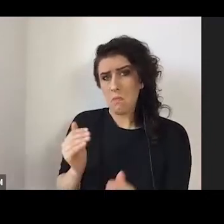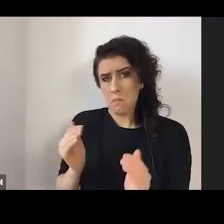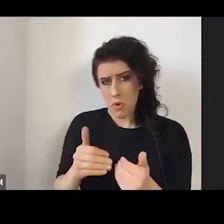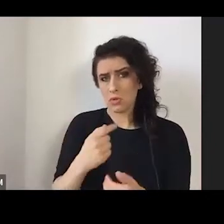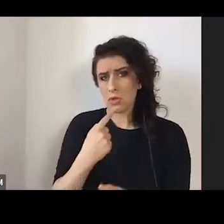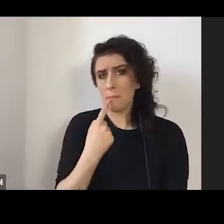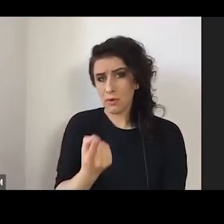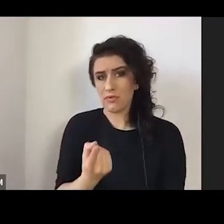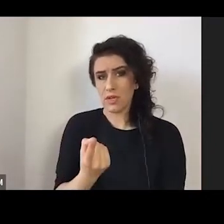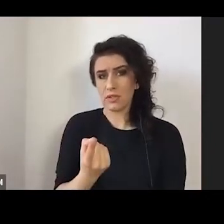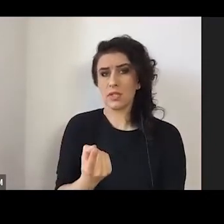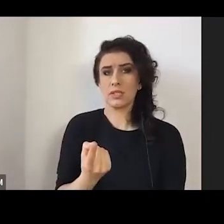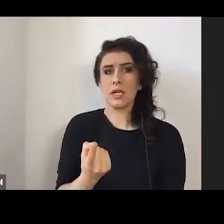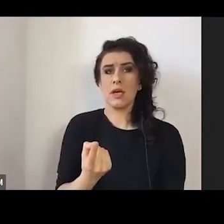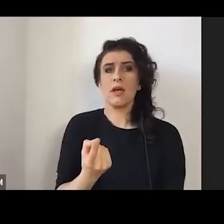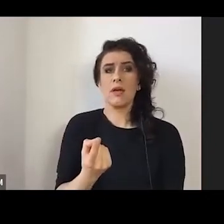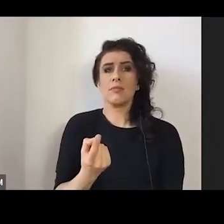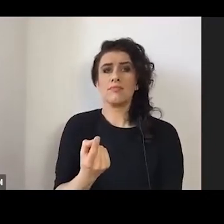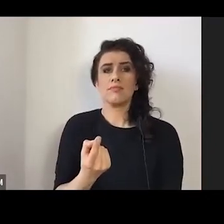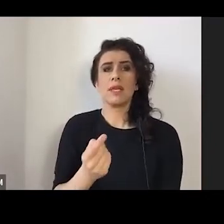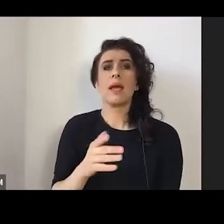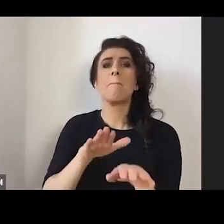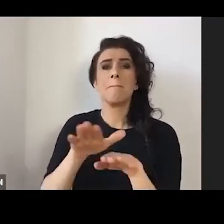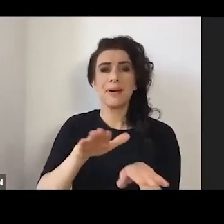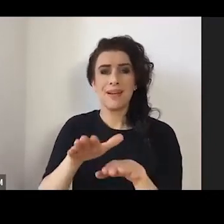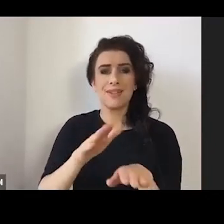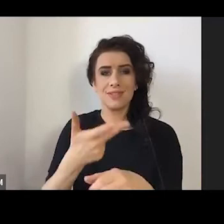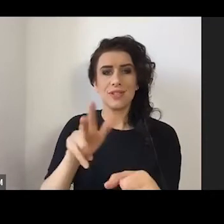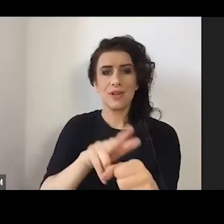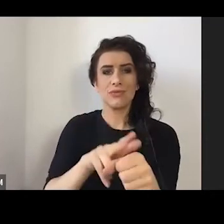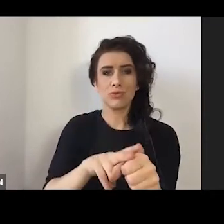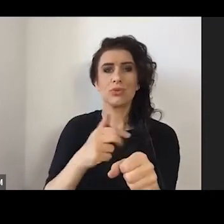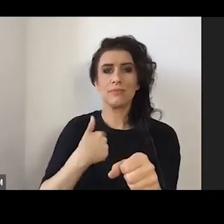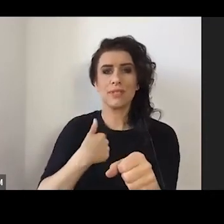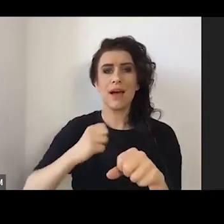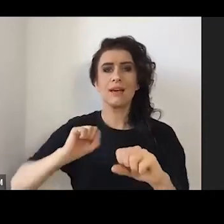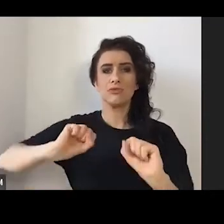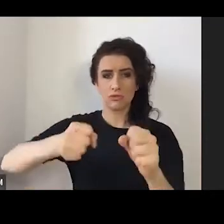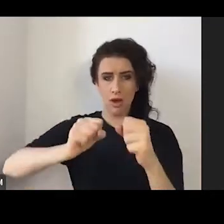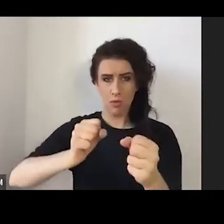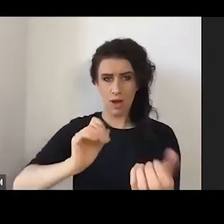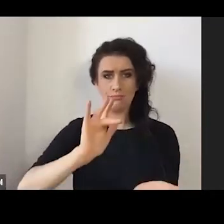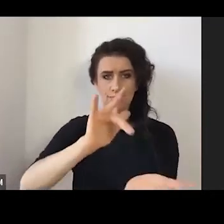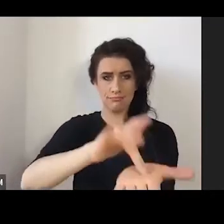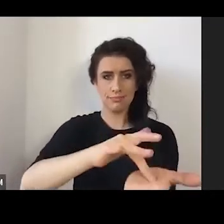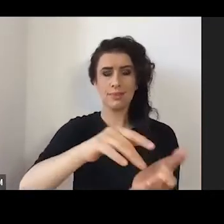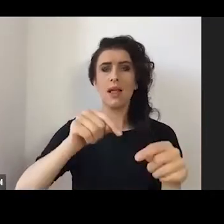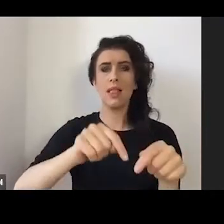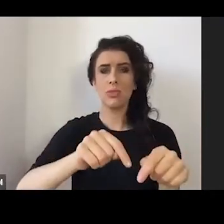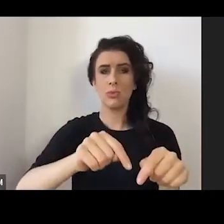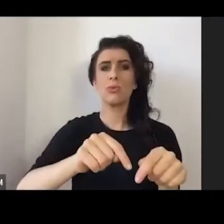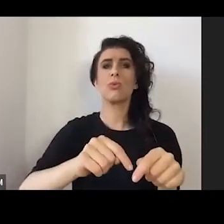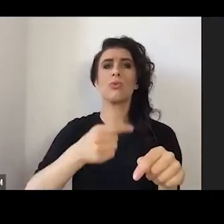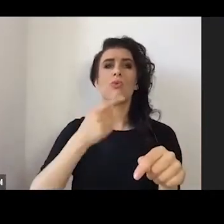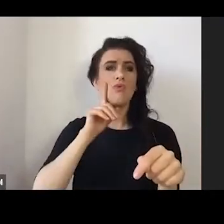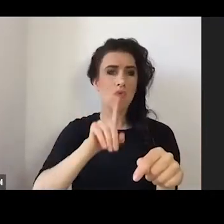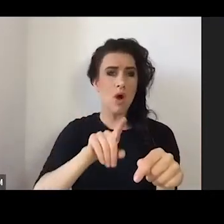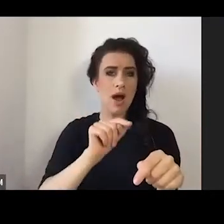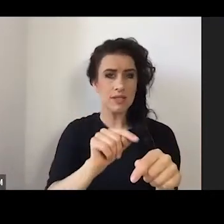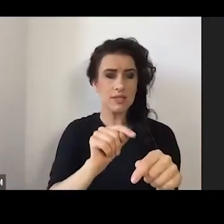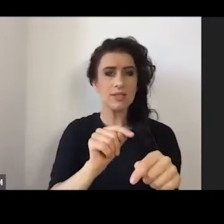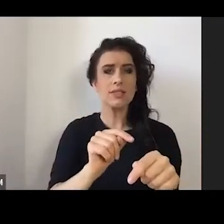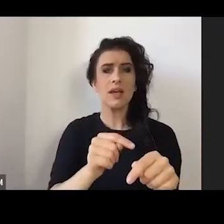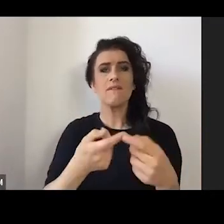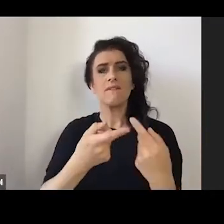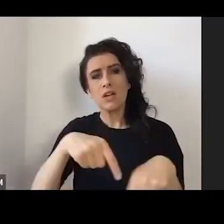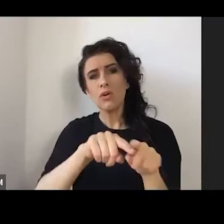the 3 top countries with domestic violence in Latin America. We are the second in sexual abuse against women. So